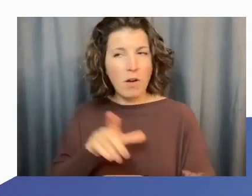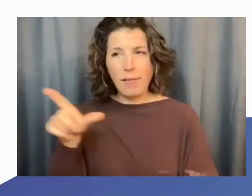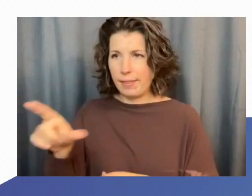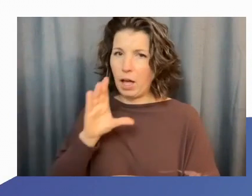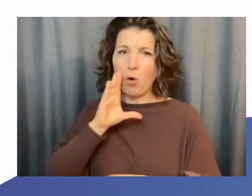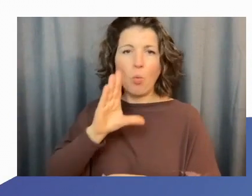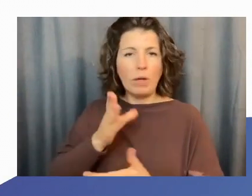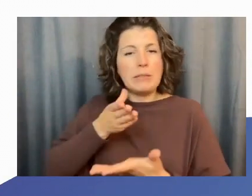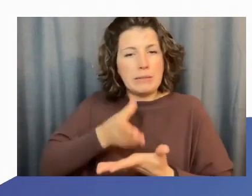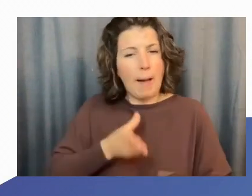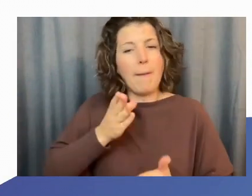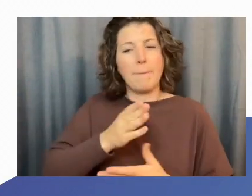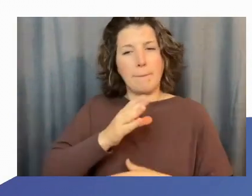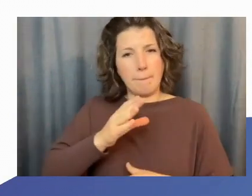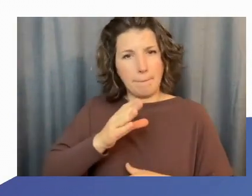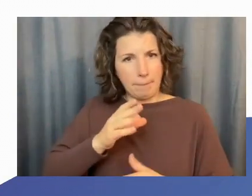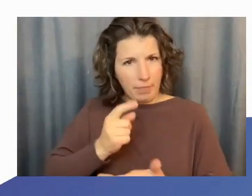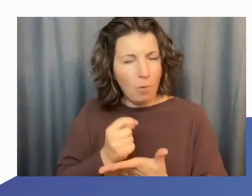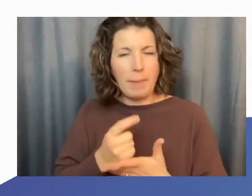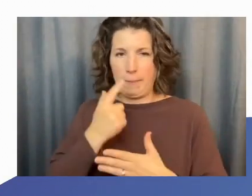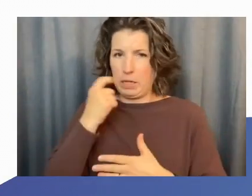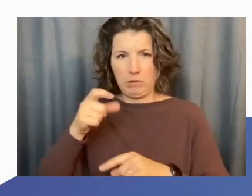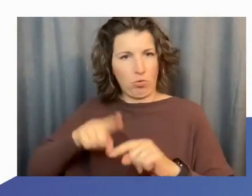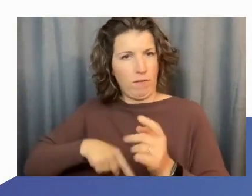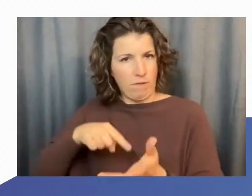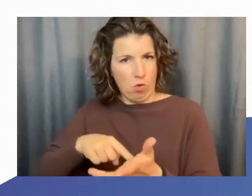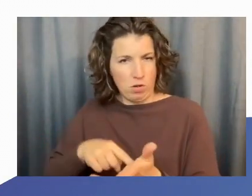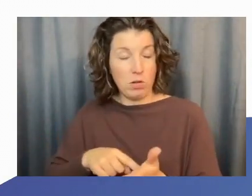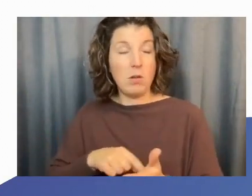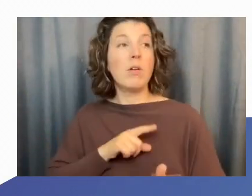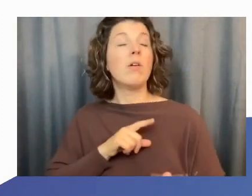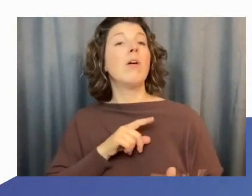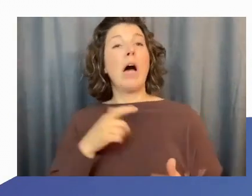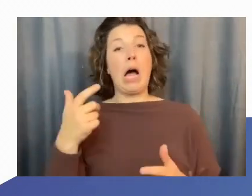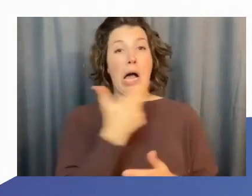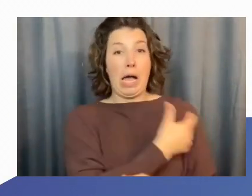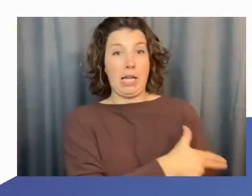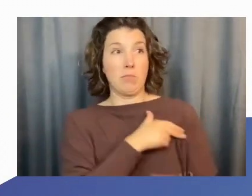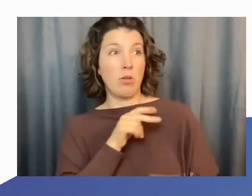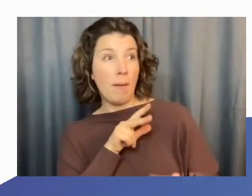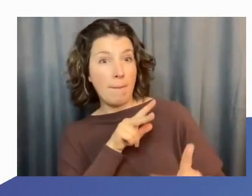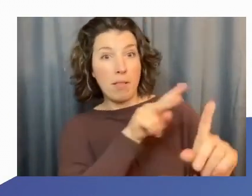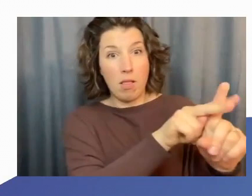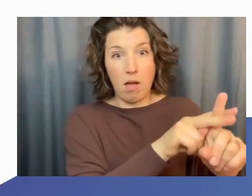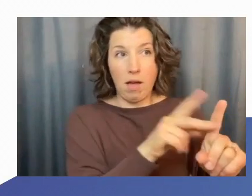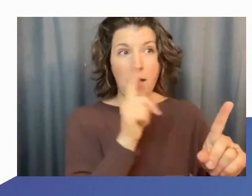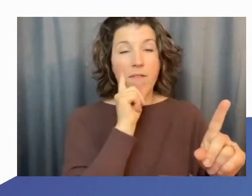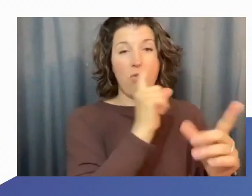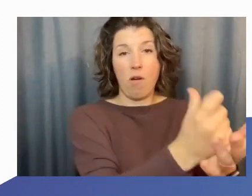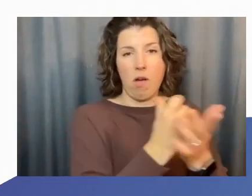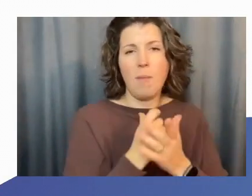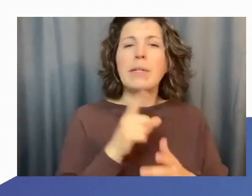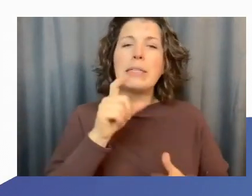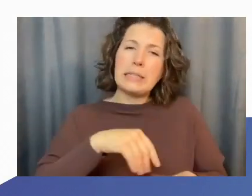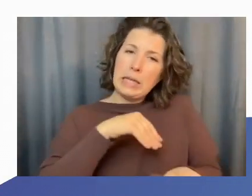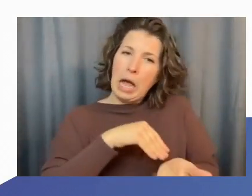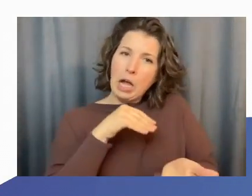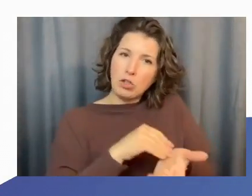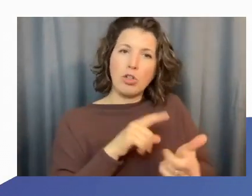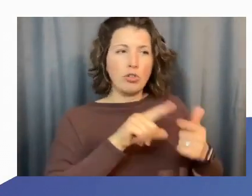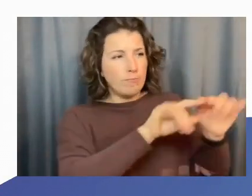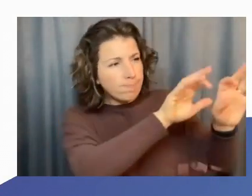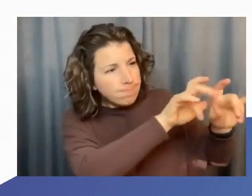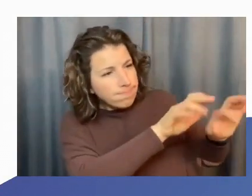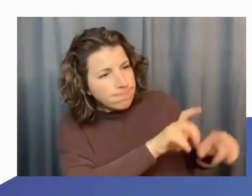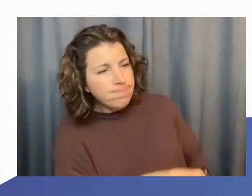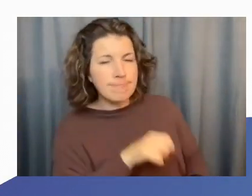To apply for financial assistance from the hospital, we needed our doctor's help, they had to write a letter